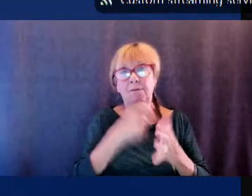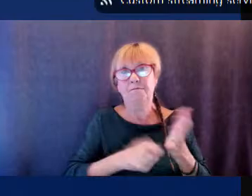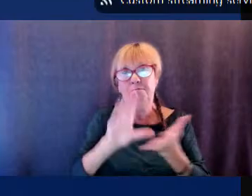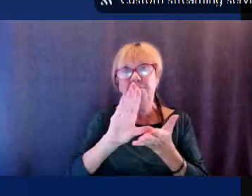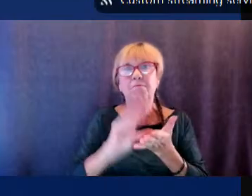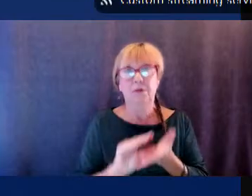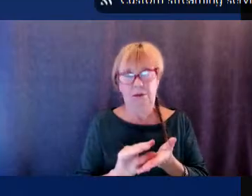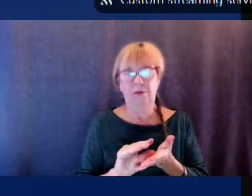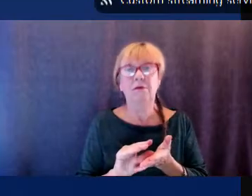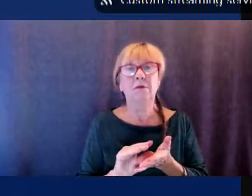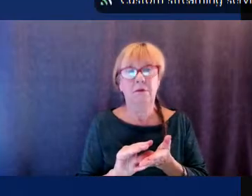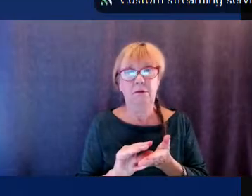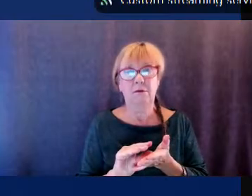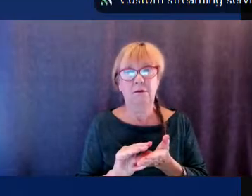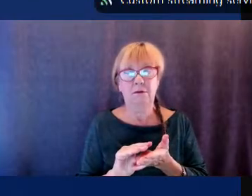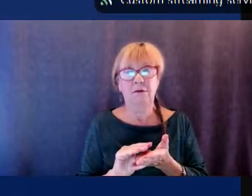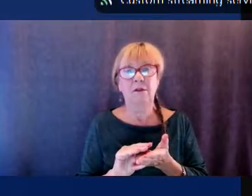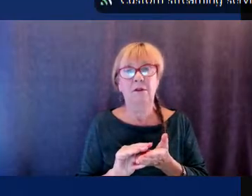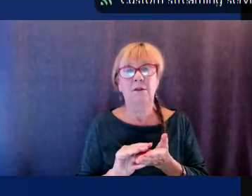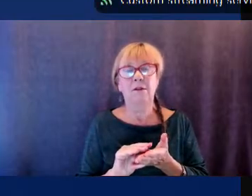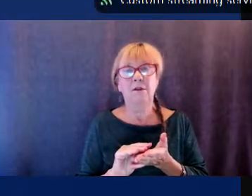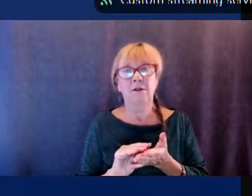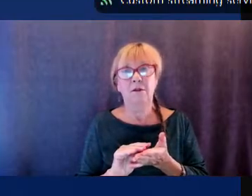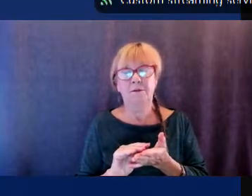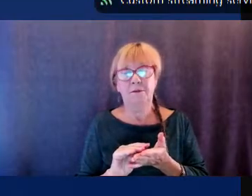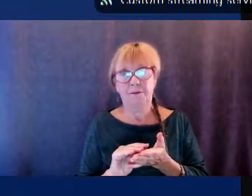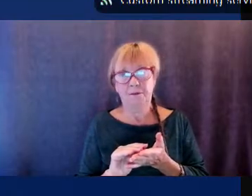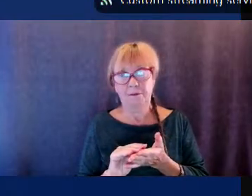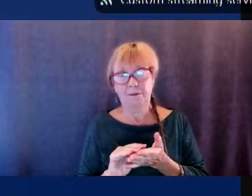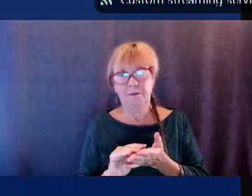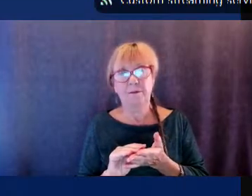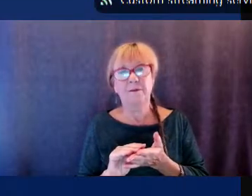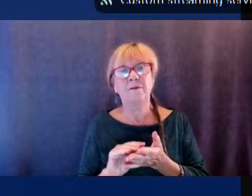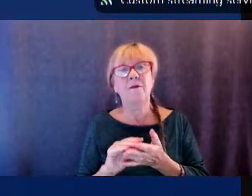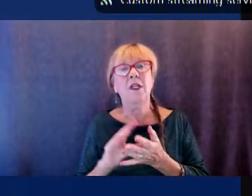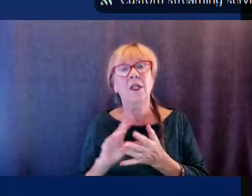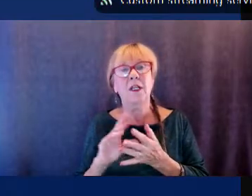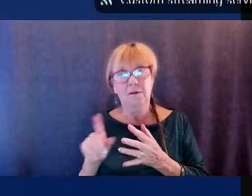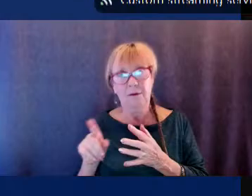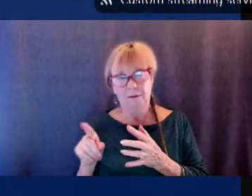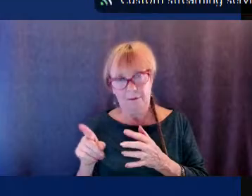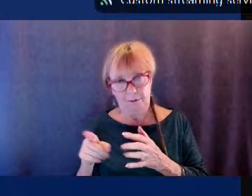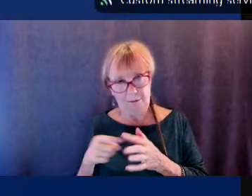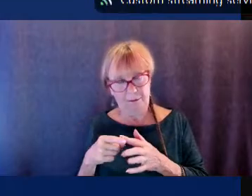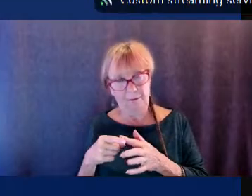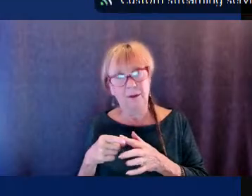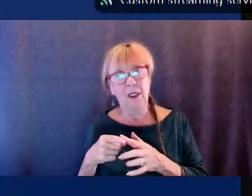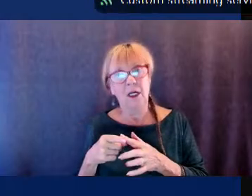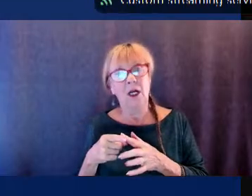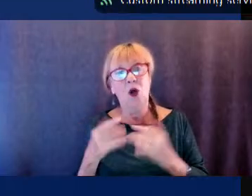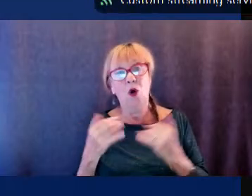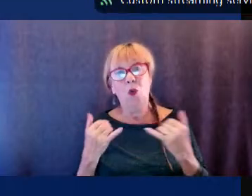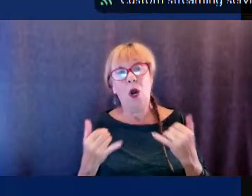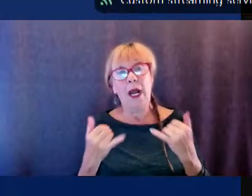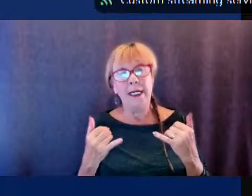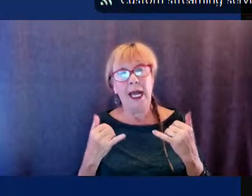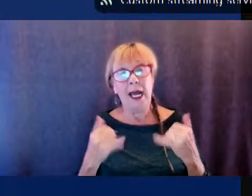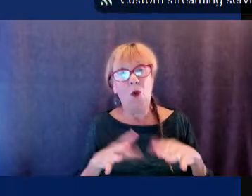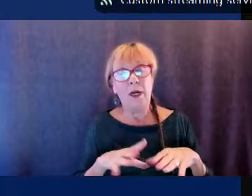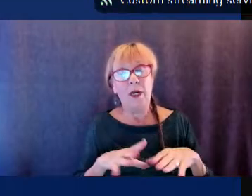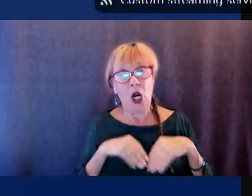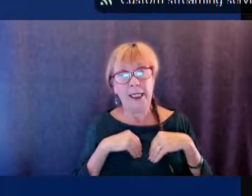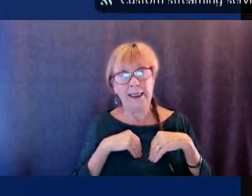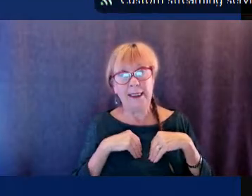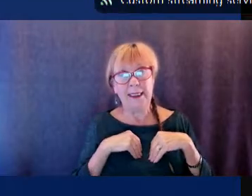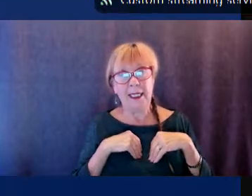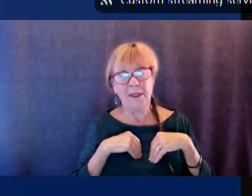rides after you've already utilized all of the benefits in the LIGHT program. We're currently accepting folks into